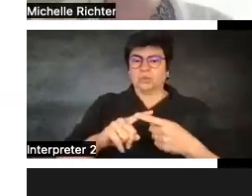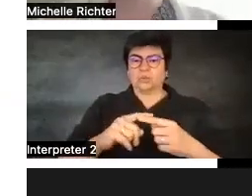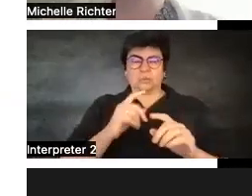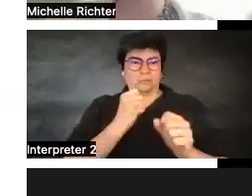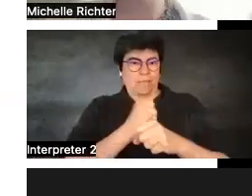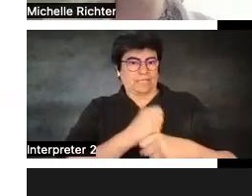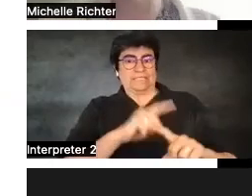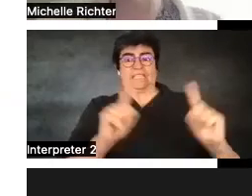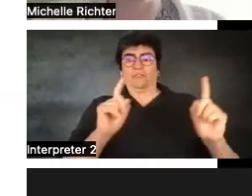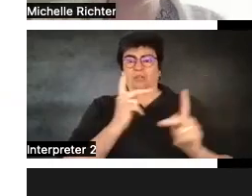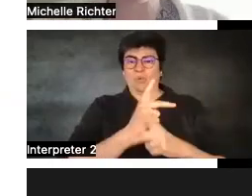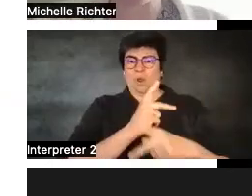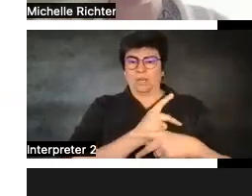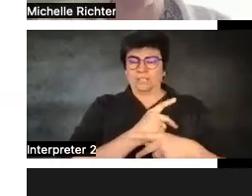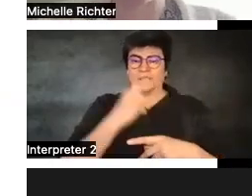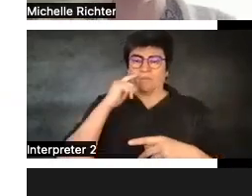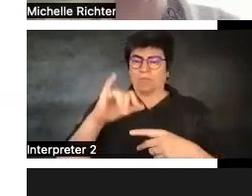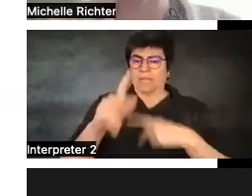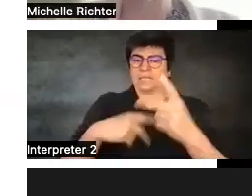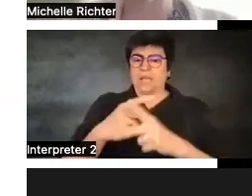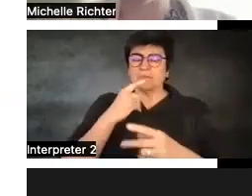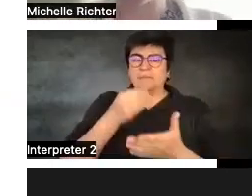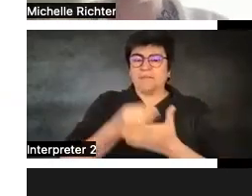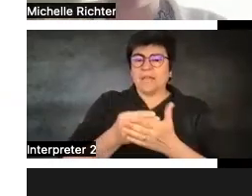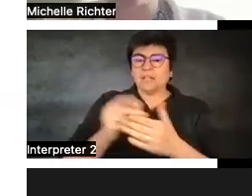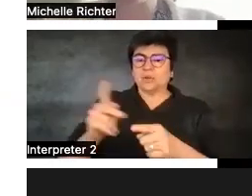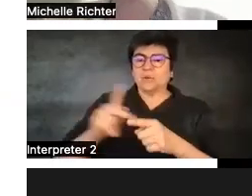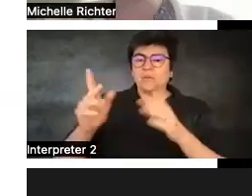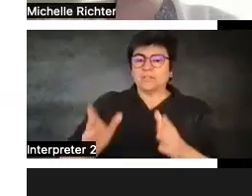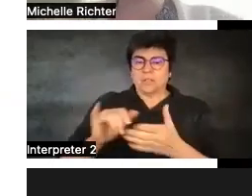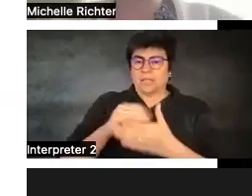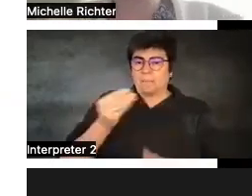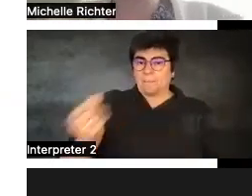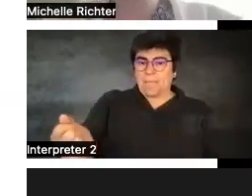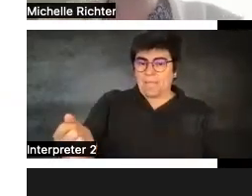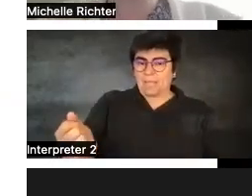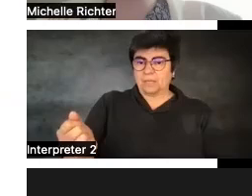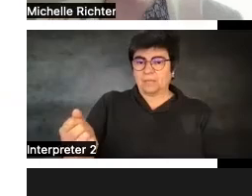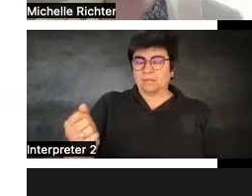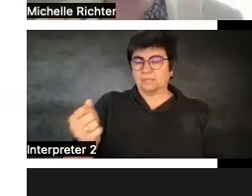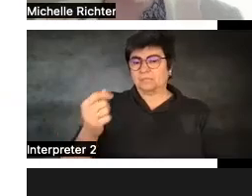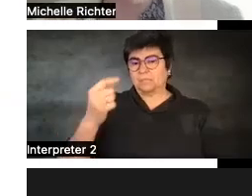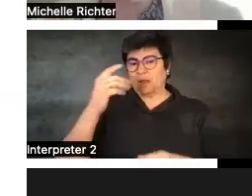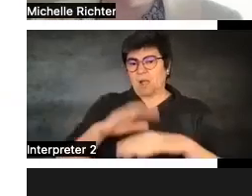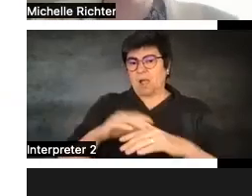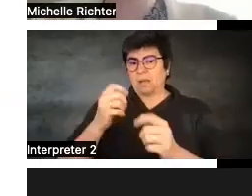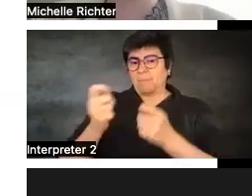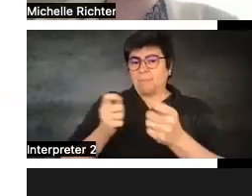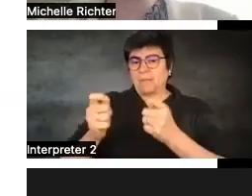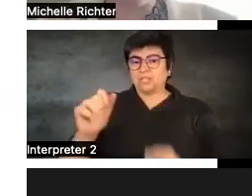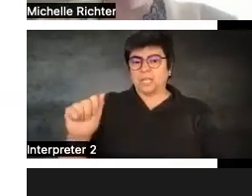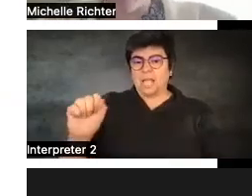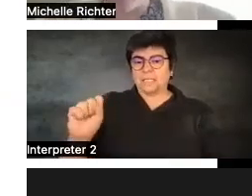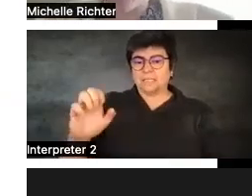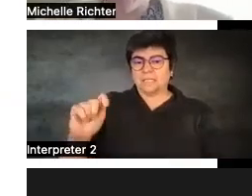products. For the types of financial professionals that get paid on managing assets,